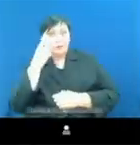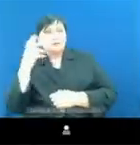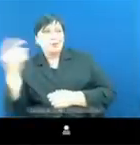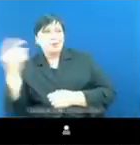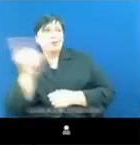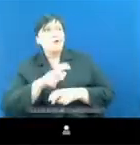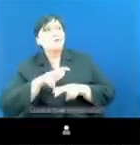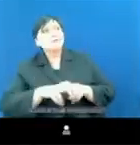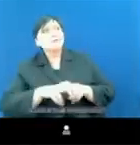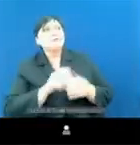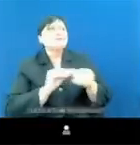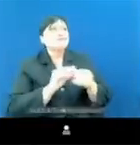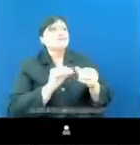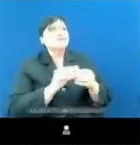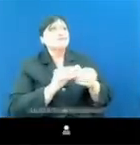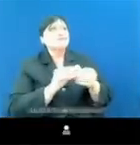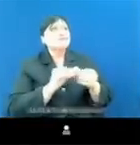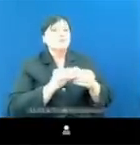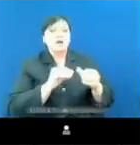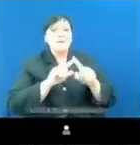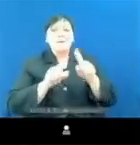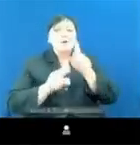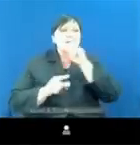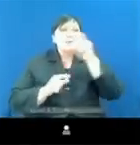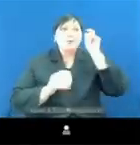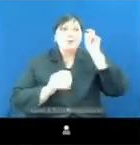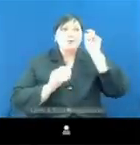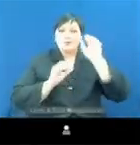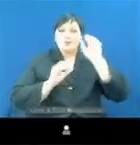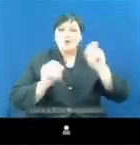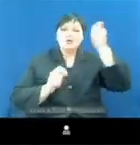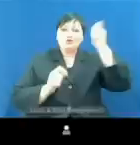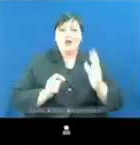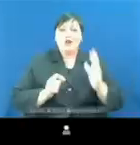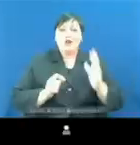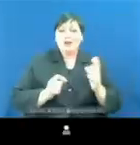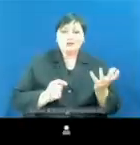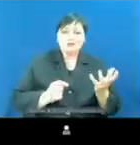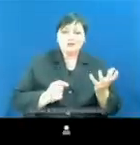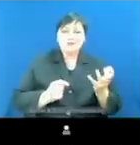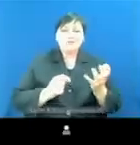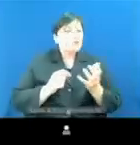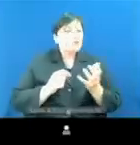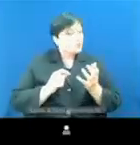proceeding, so you get not always the best side of the attorneys.